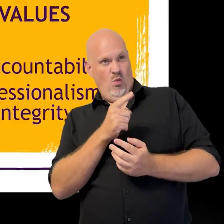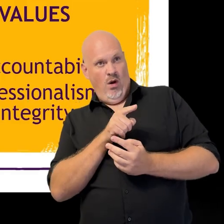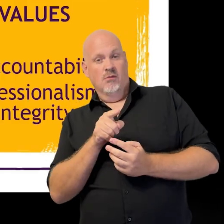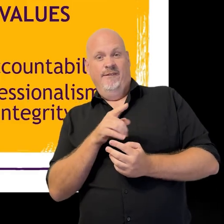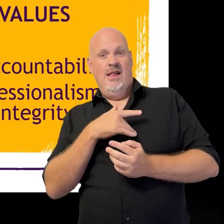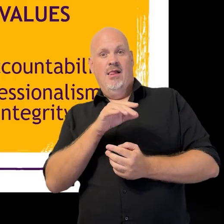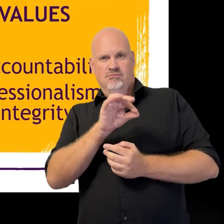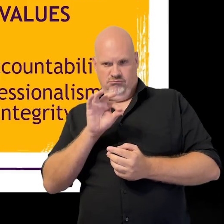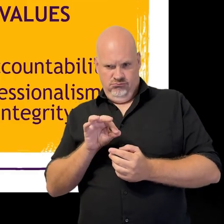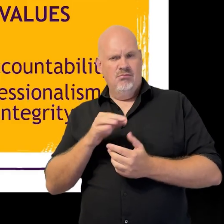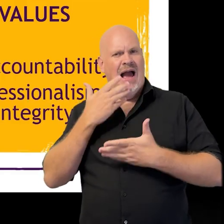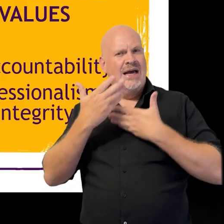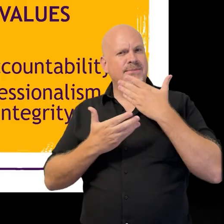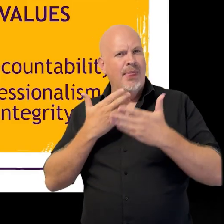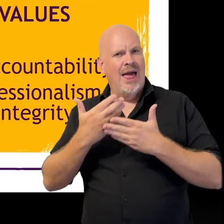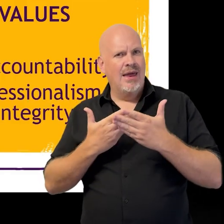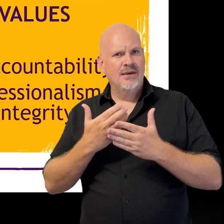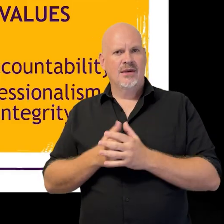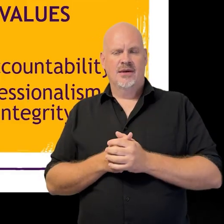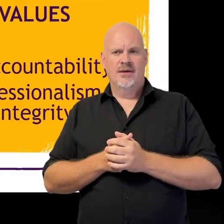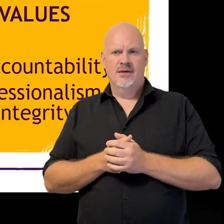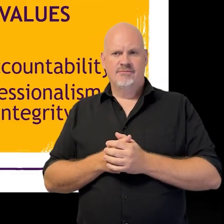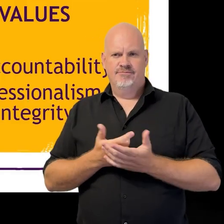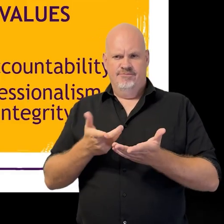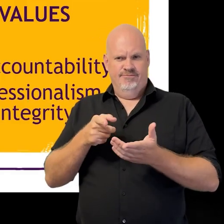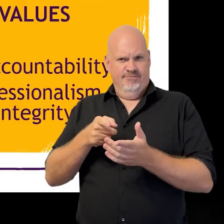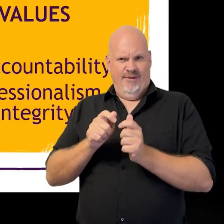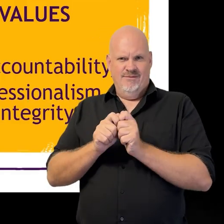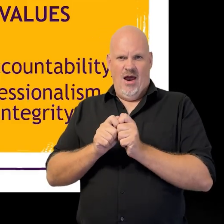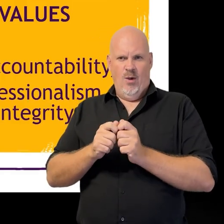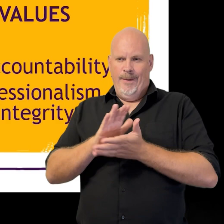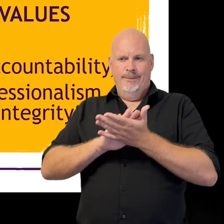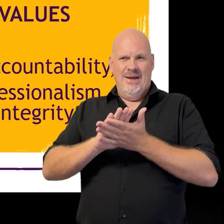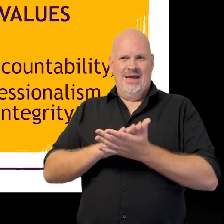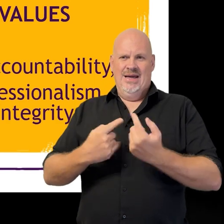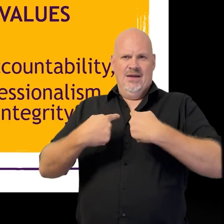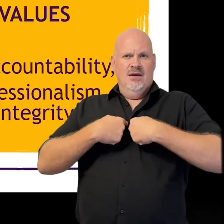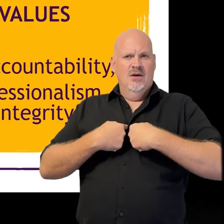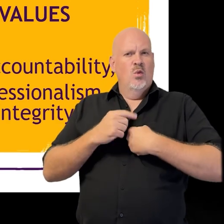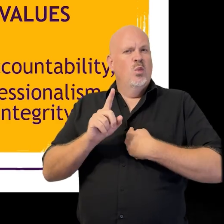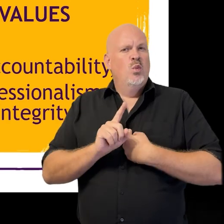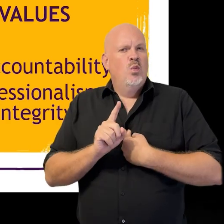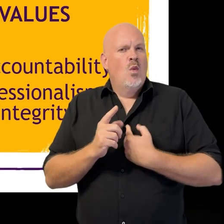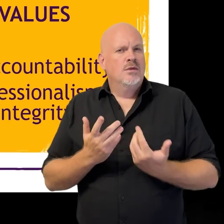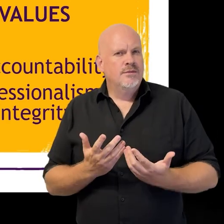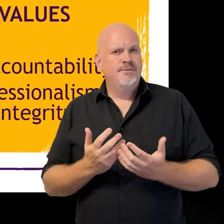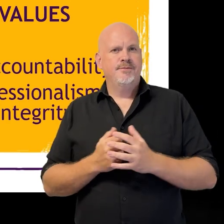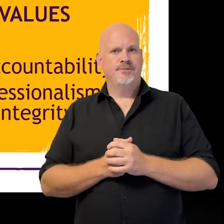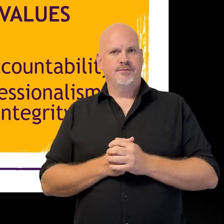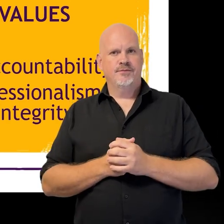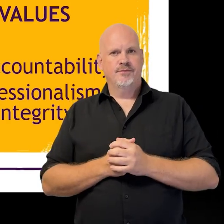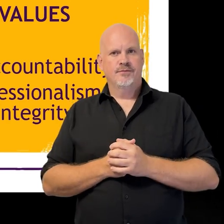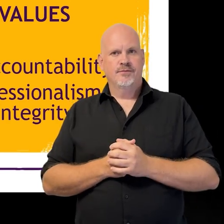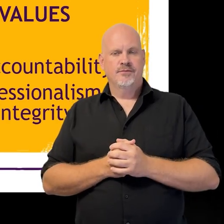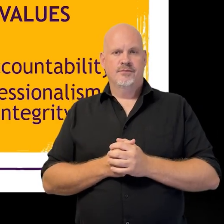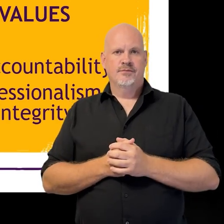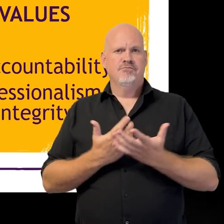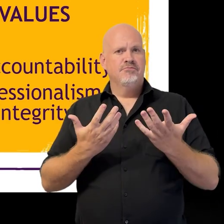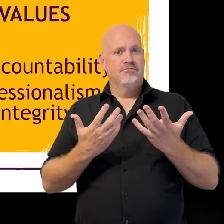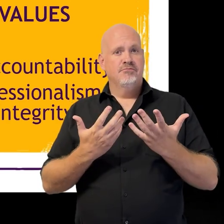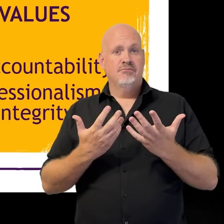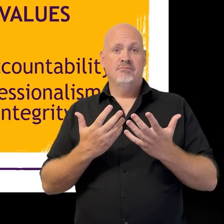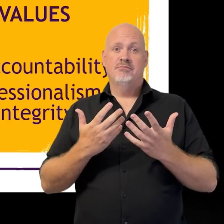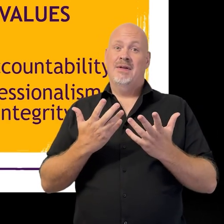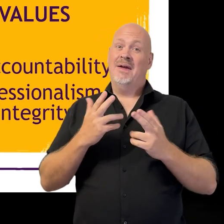values. And you need to think about that for yourself, look into that, do a bit of research, decide what for you those